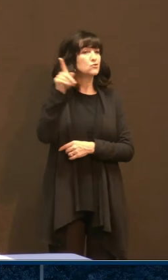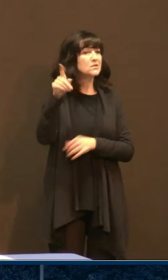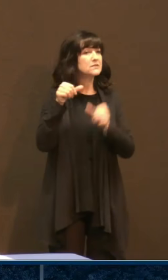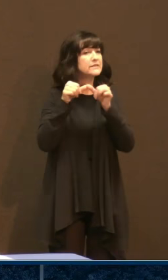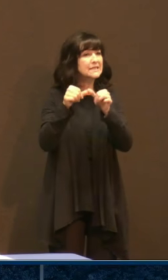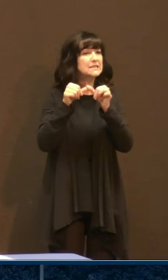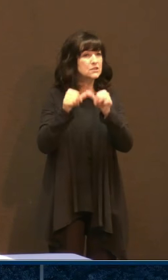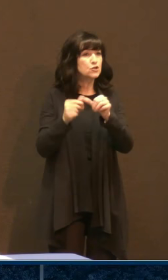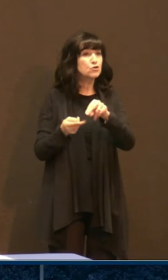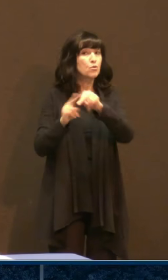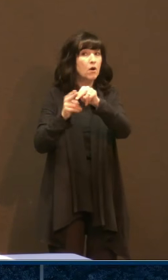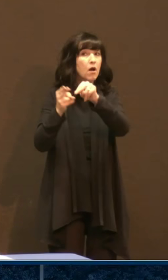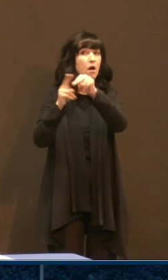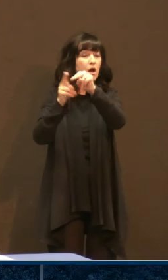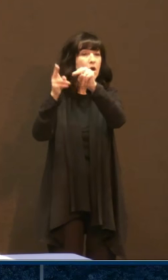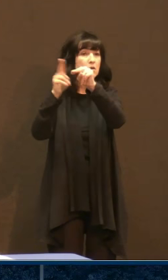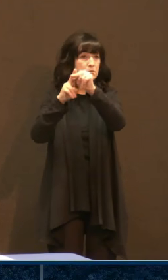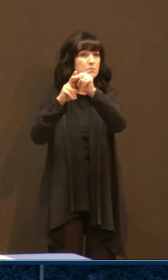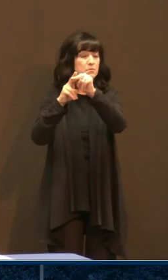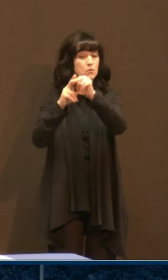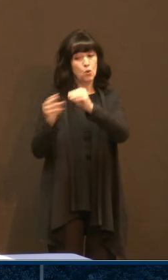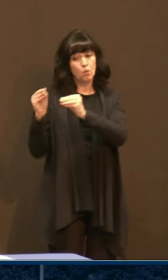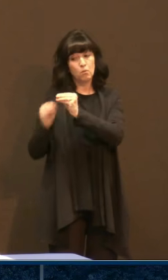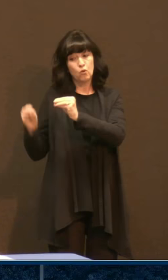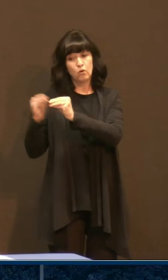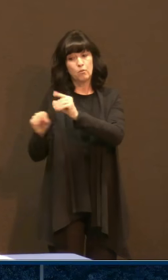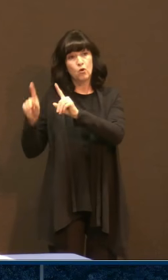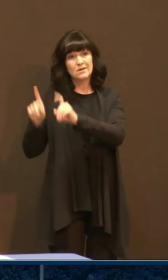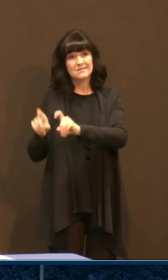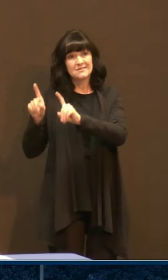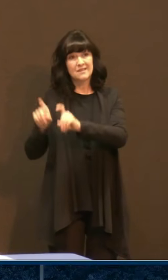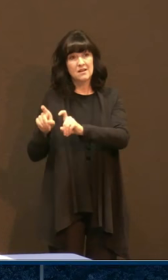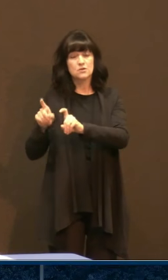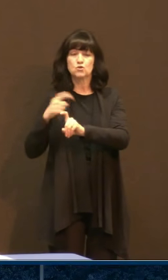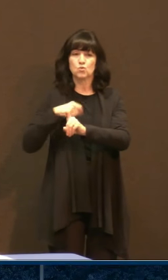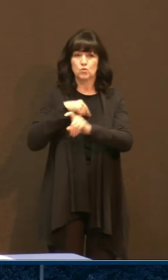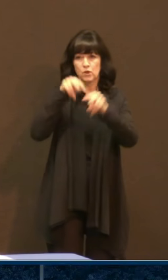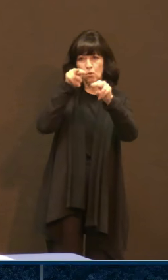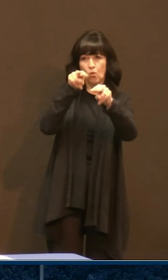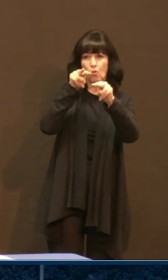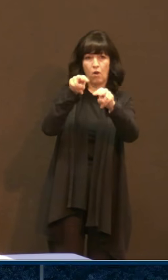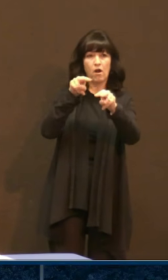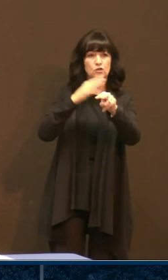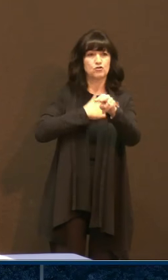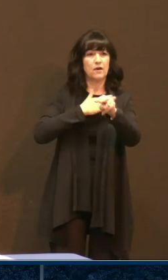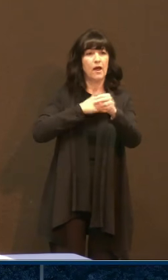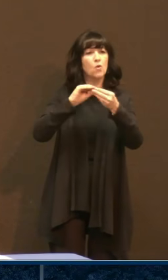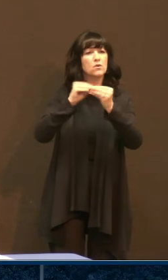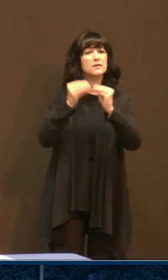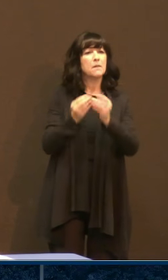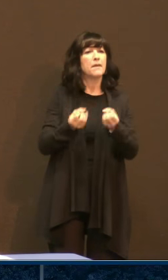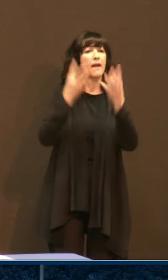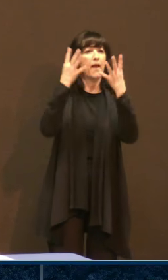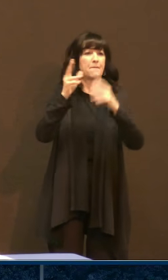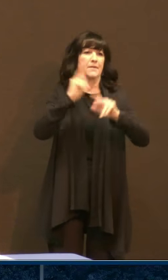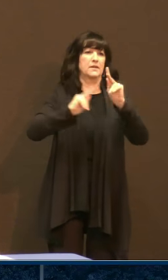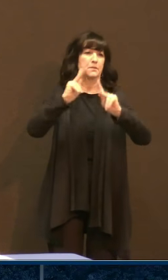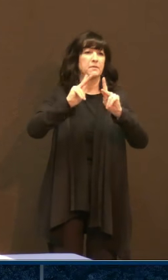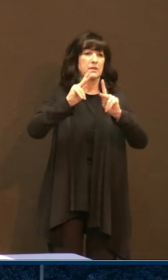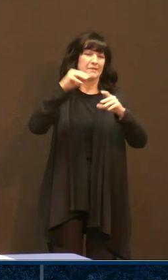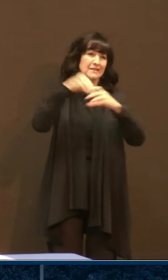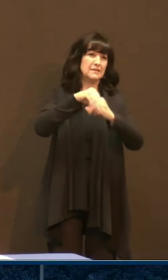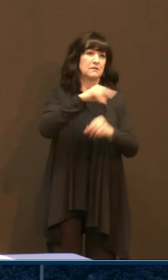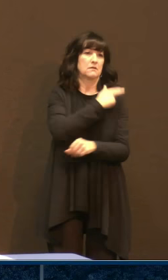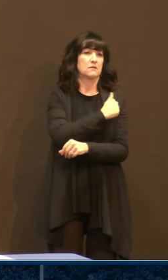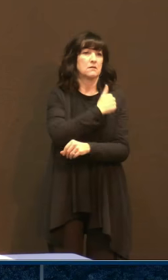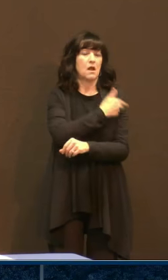we see some stability in the testing, we still have to very closely watch what our hospital census is with COVID patients, as to make sure